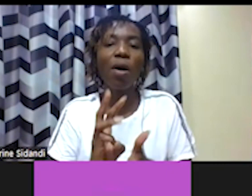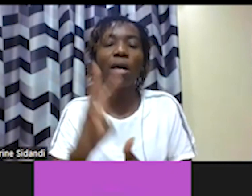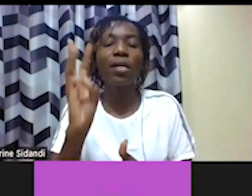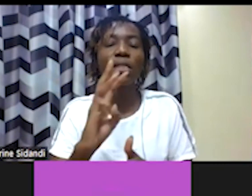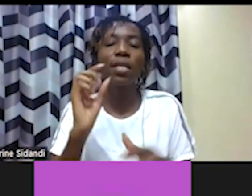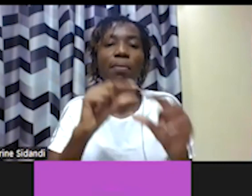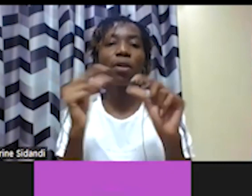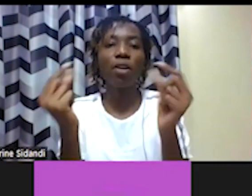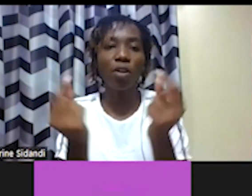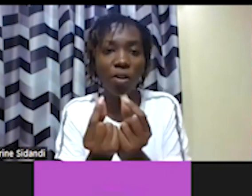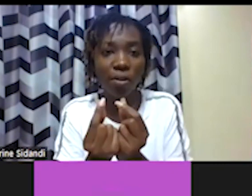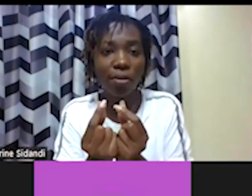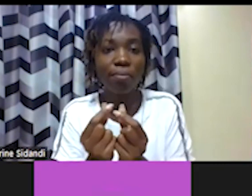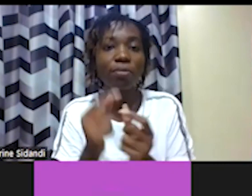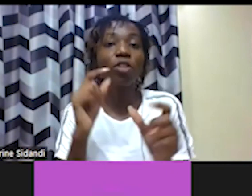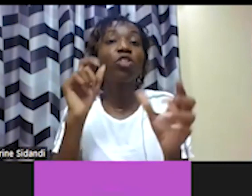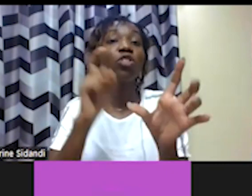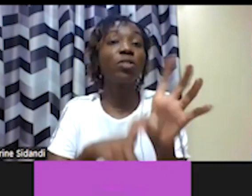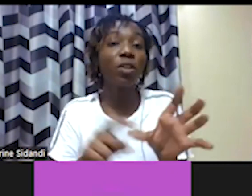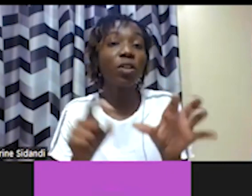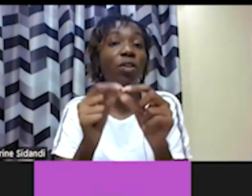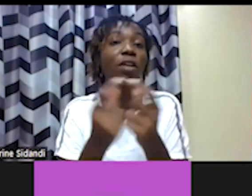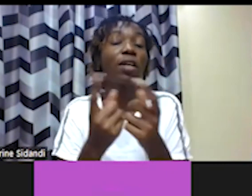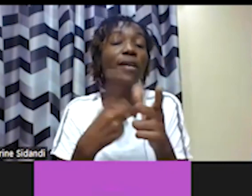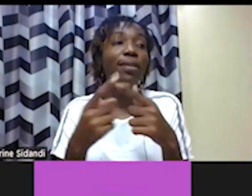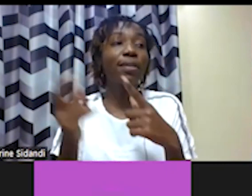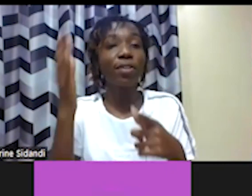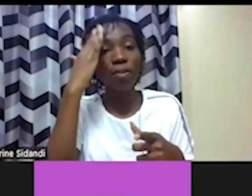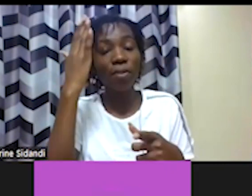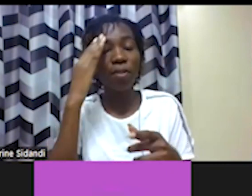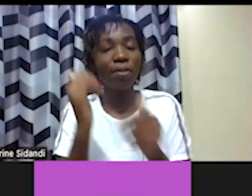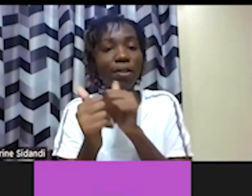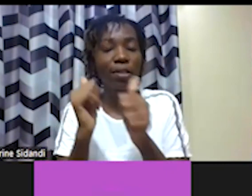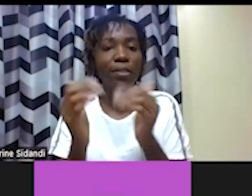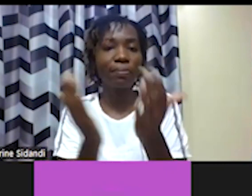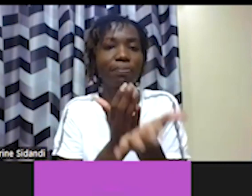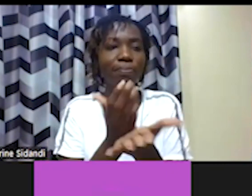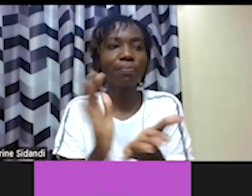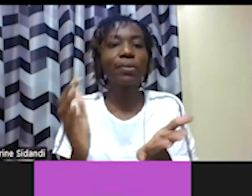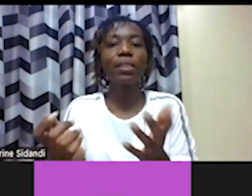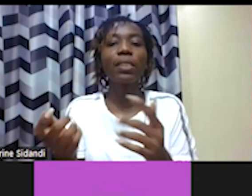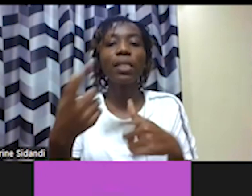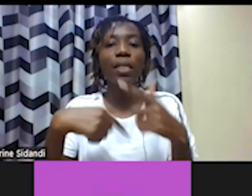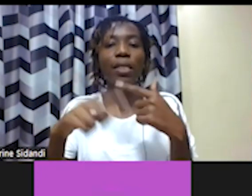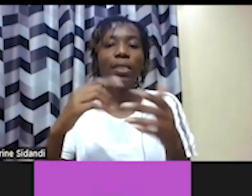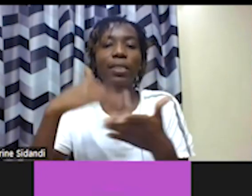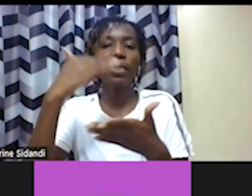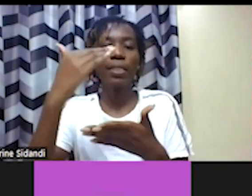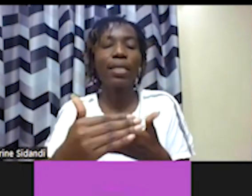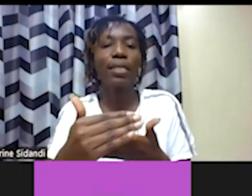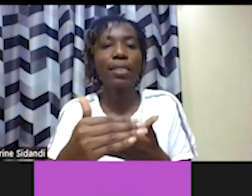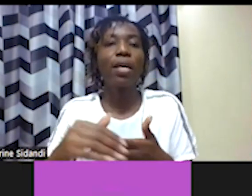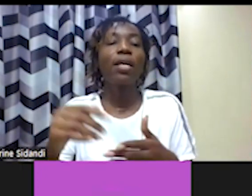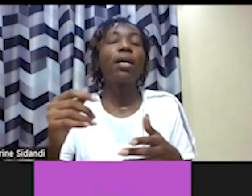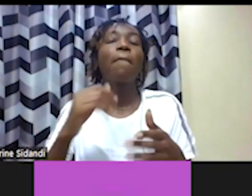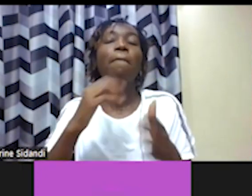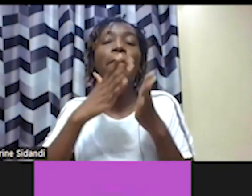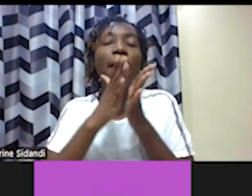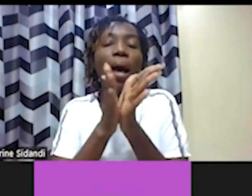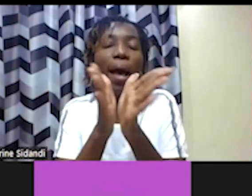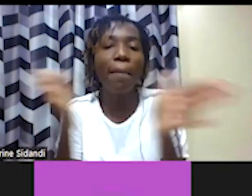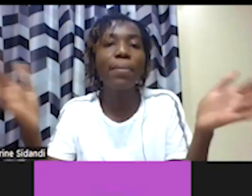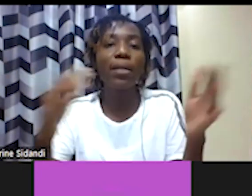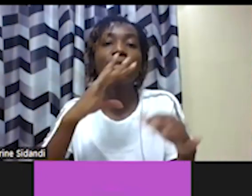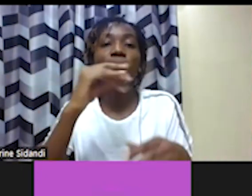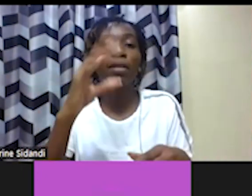our WhatsApp group to get to know which other session is coming up next. Next week, we will be discussing public speaking, and after that,